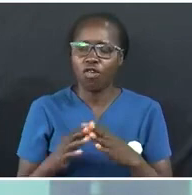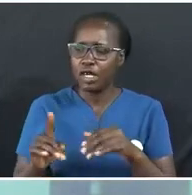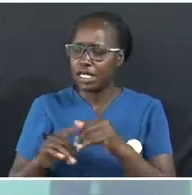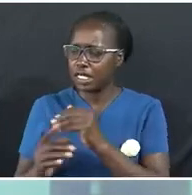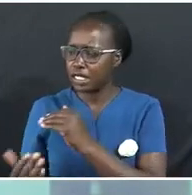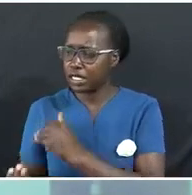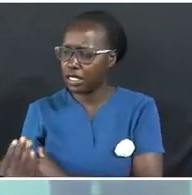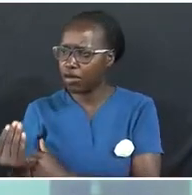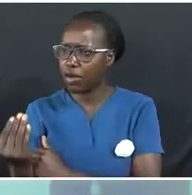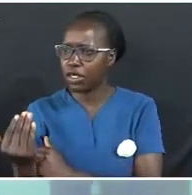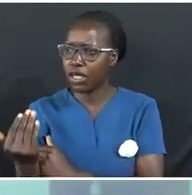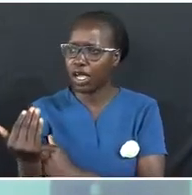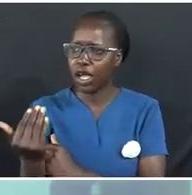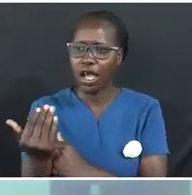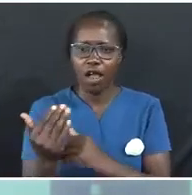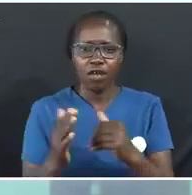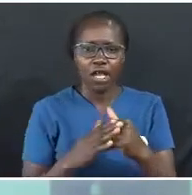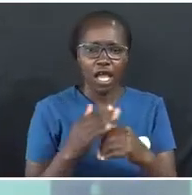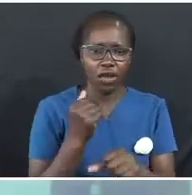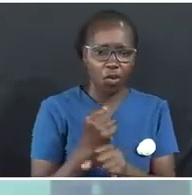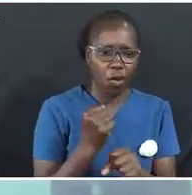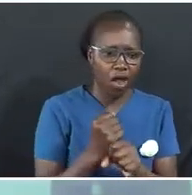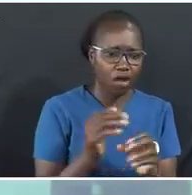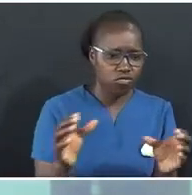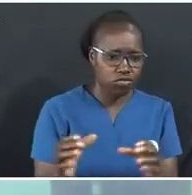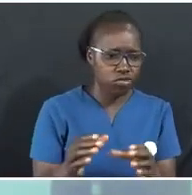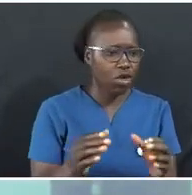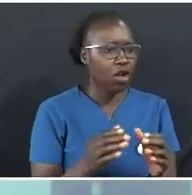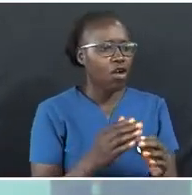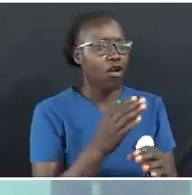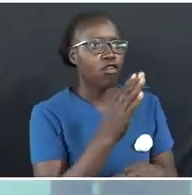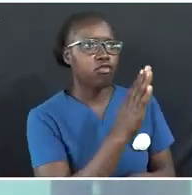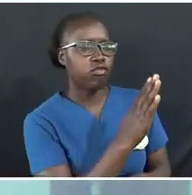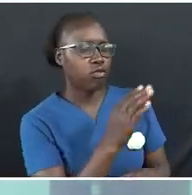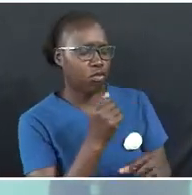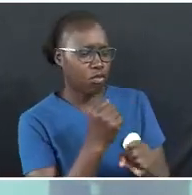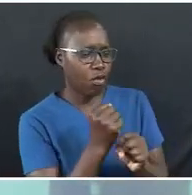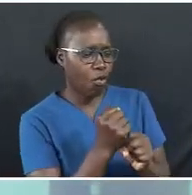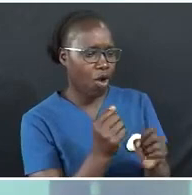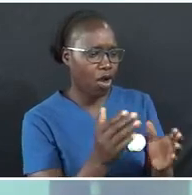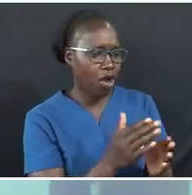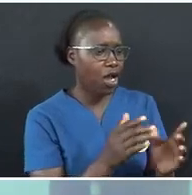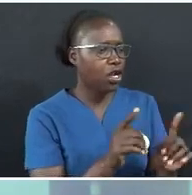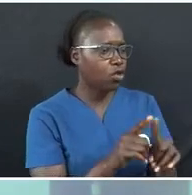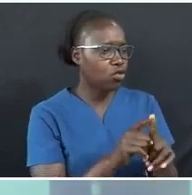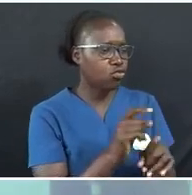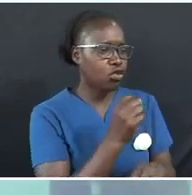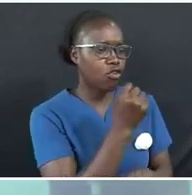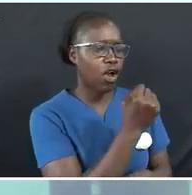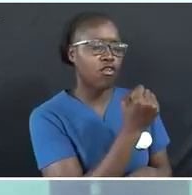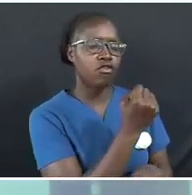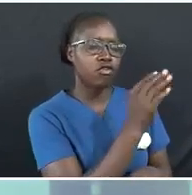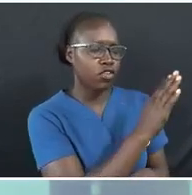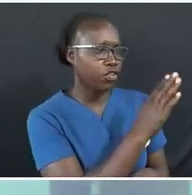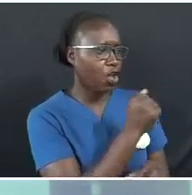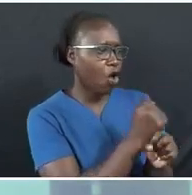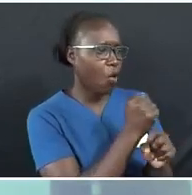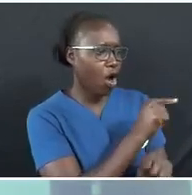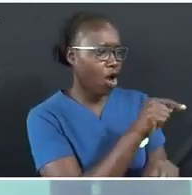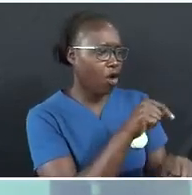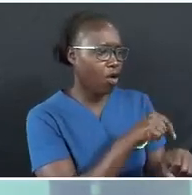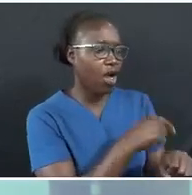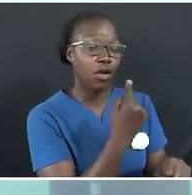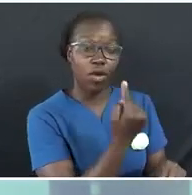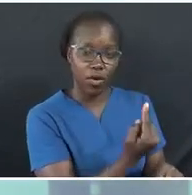worked, of 9 worked, of 3 worked, and those of 5 worked for 1 hour. It is now